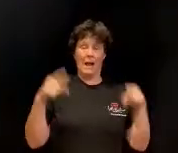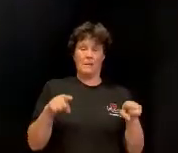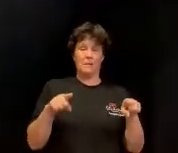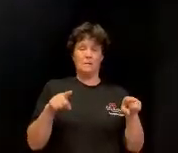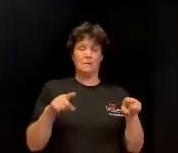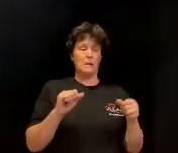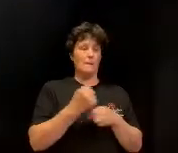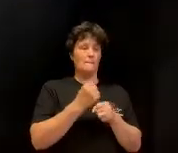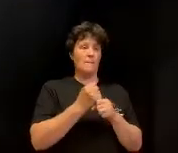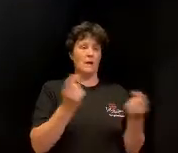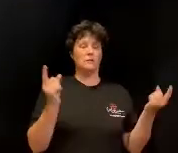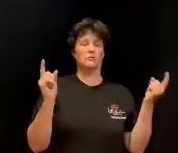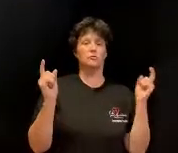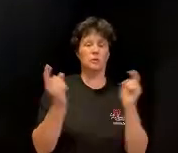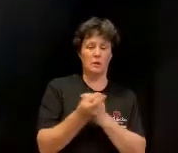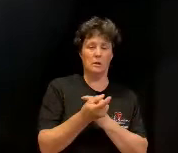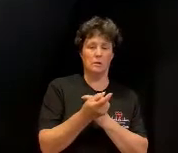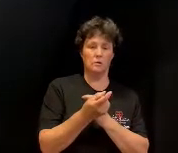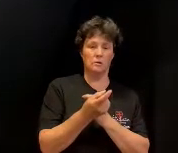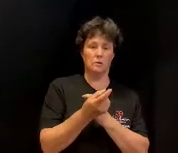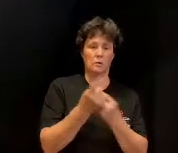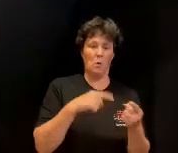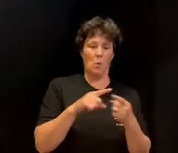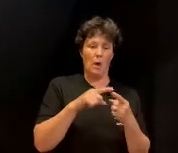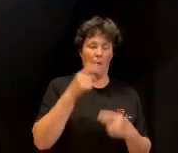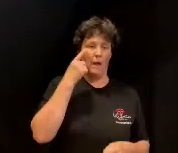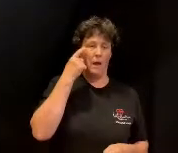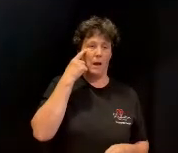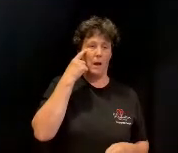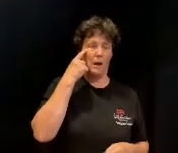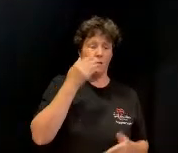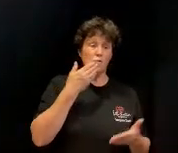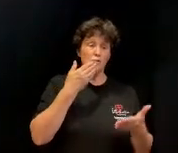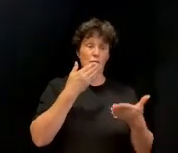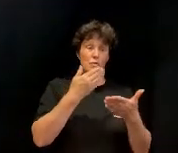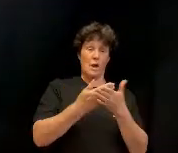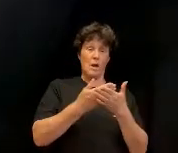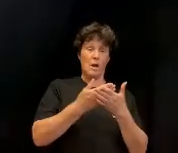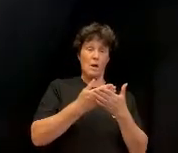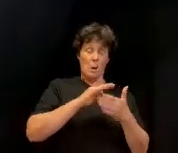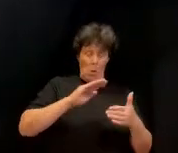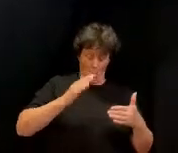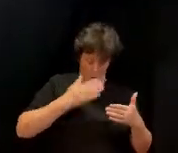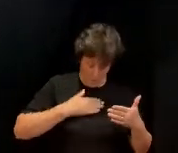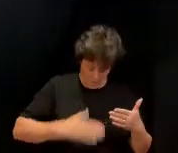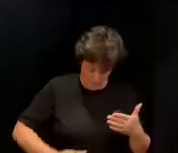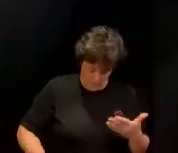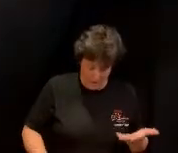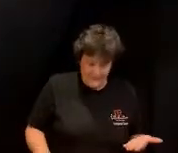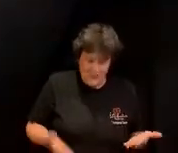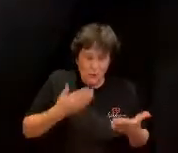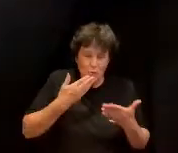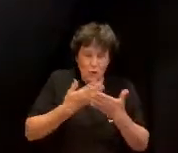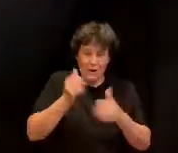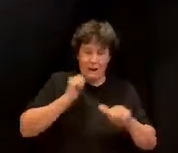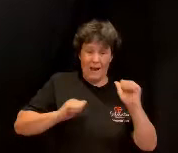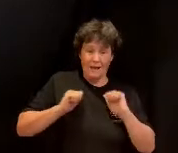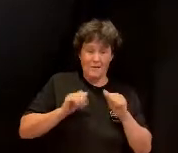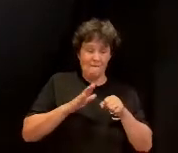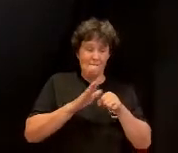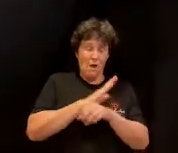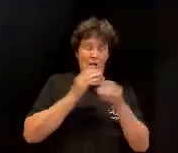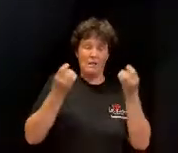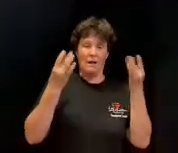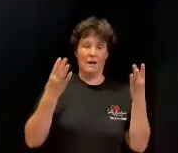right? It's that whole thing. When your eye is good, your whole body, your actions are what? Full of light.